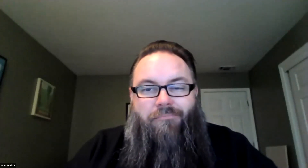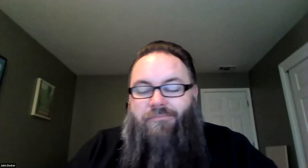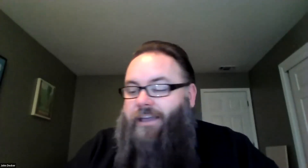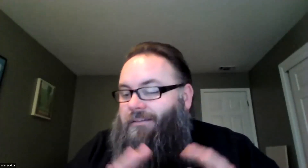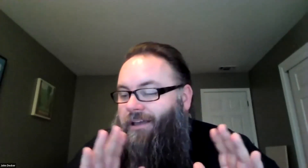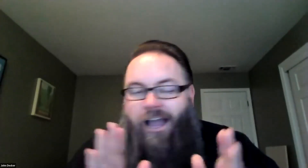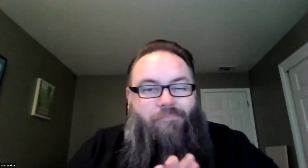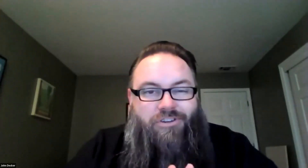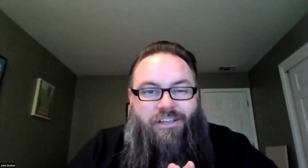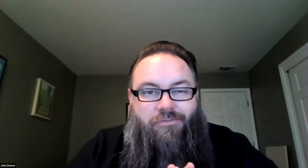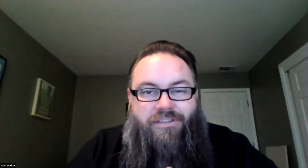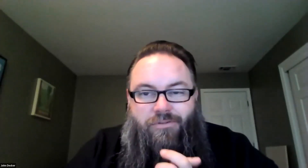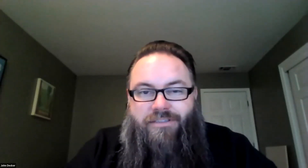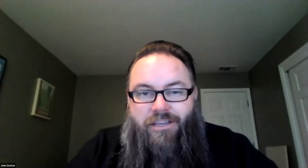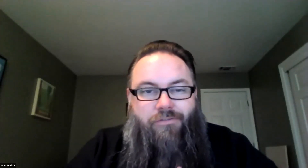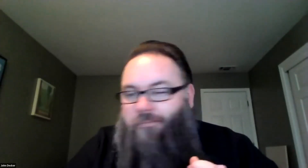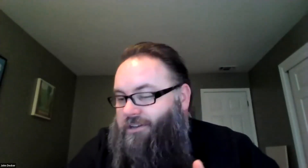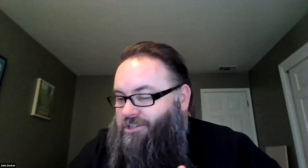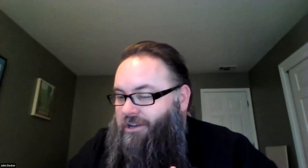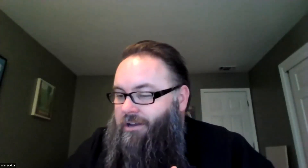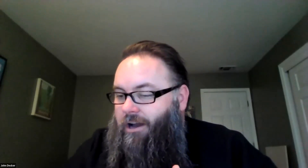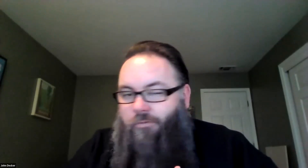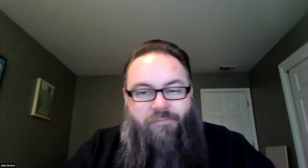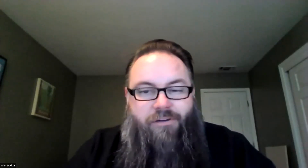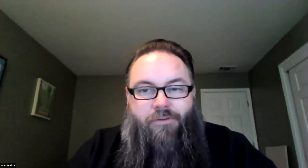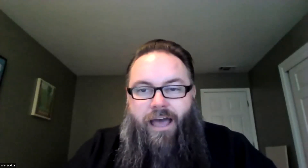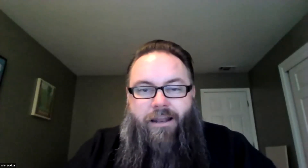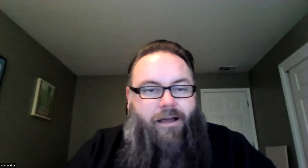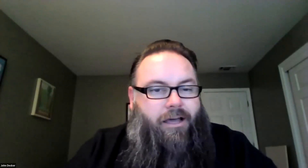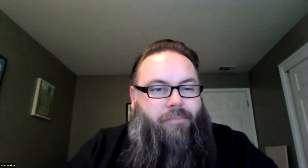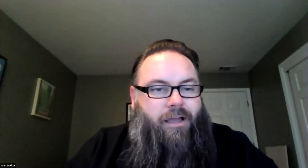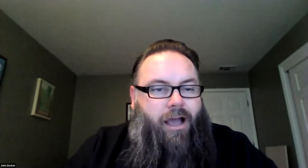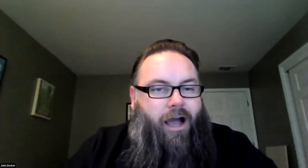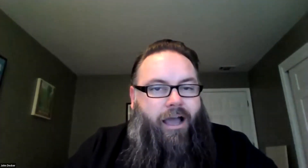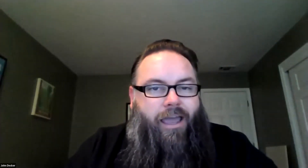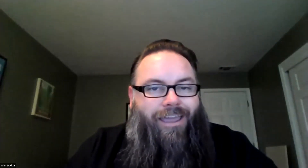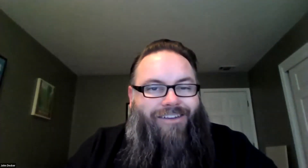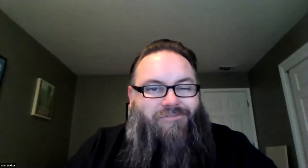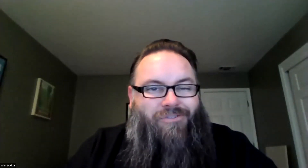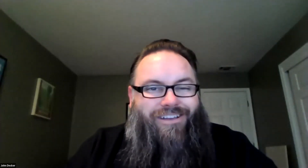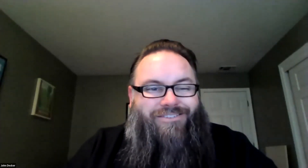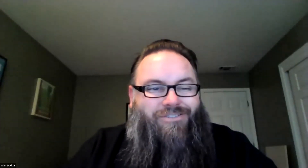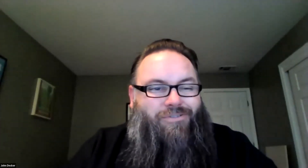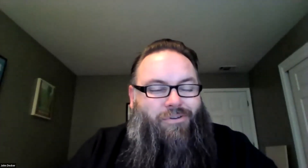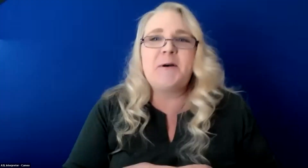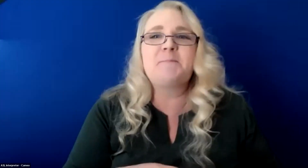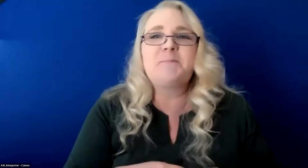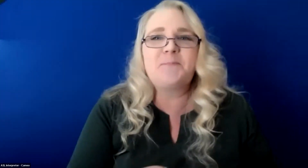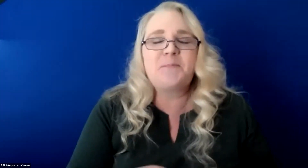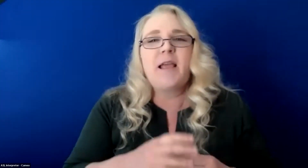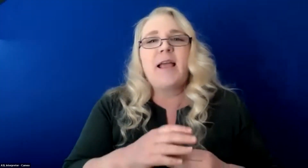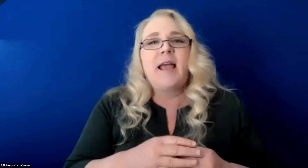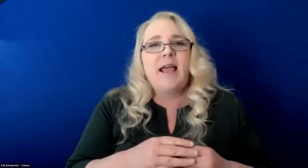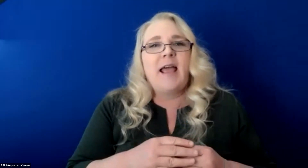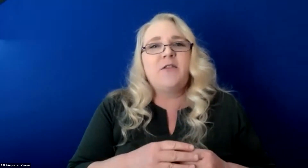So again, I appreciate the resource. Thank you very much, Rima, for that. I am going to throw it